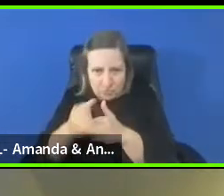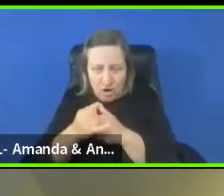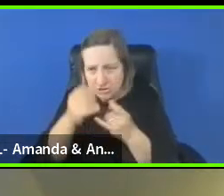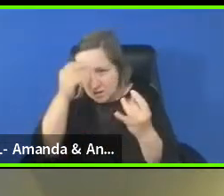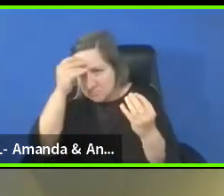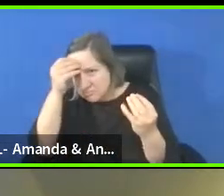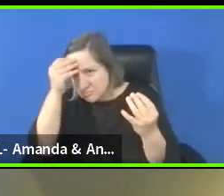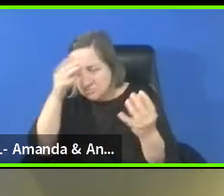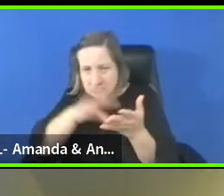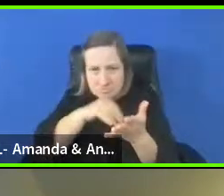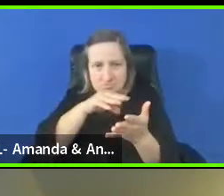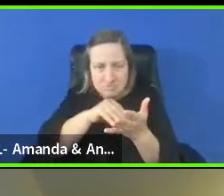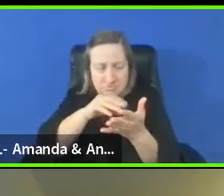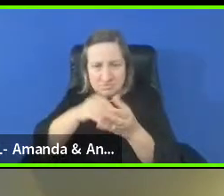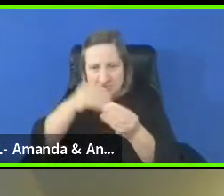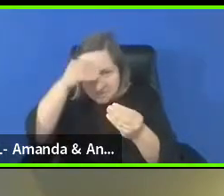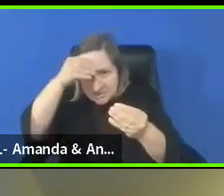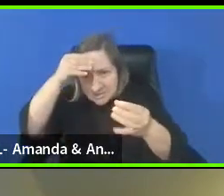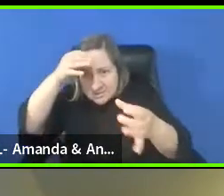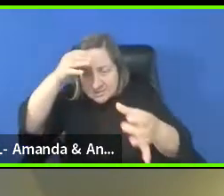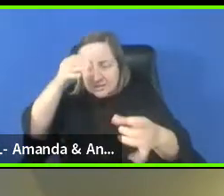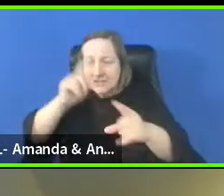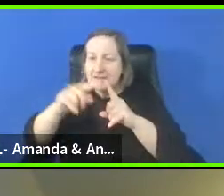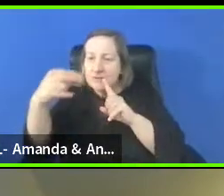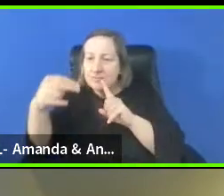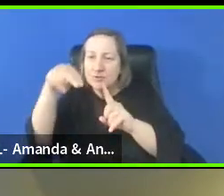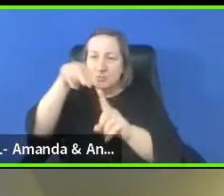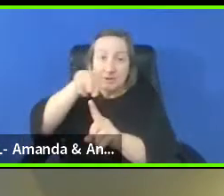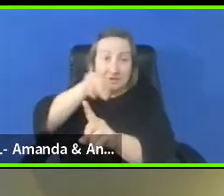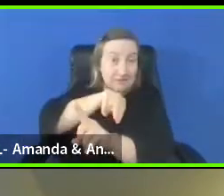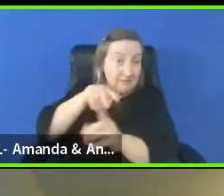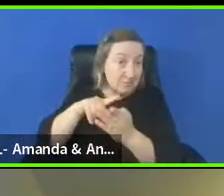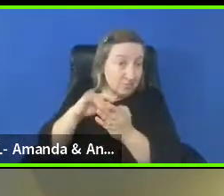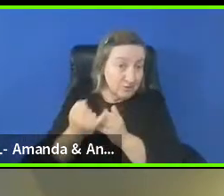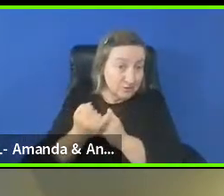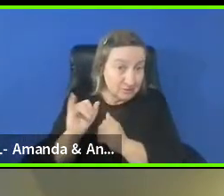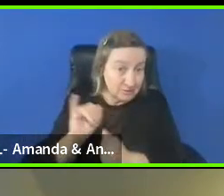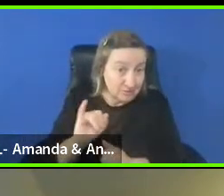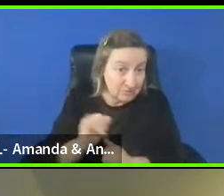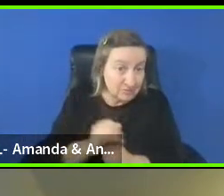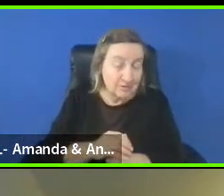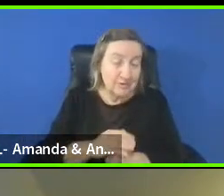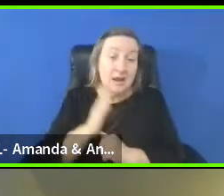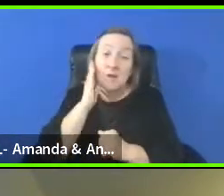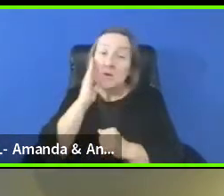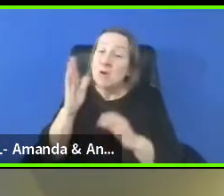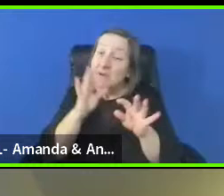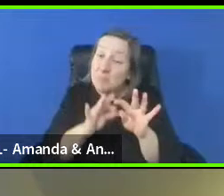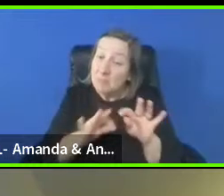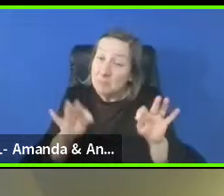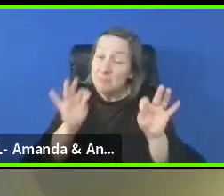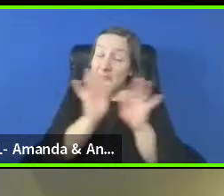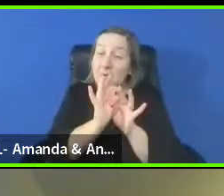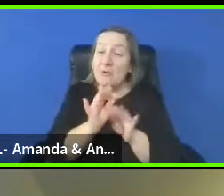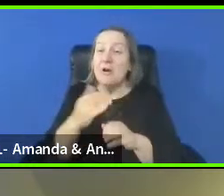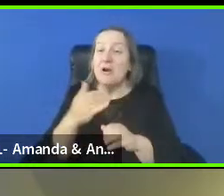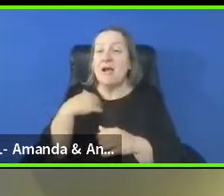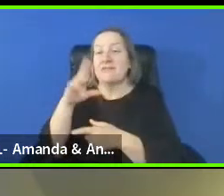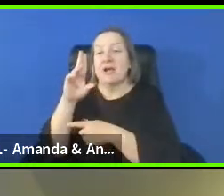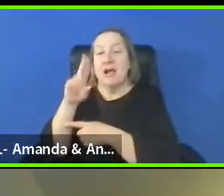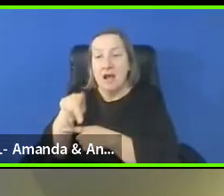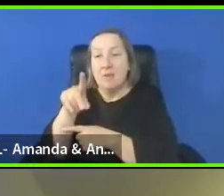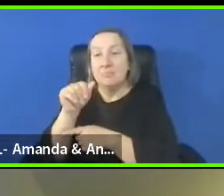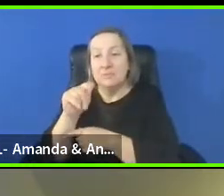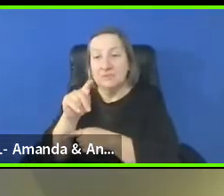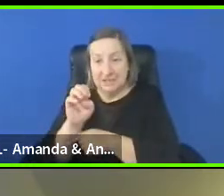and have different perspectives of the project too. And I think it's going to be really important that we have updates and